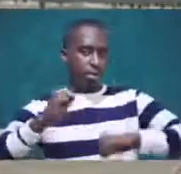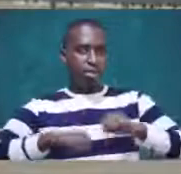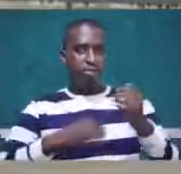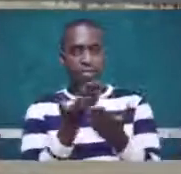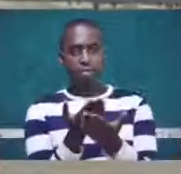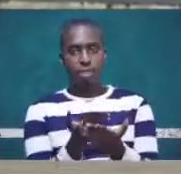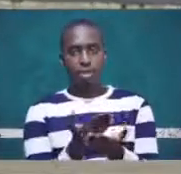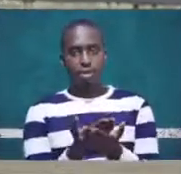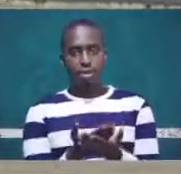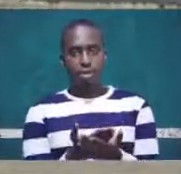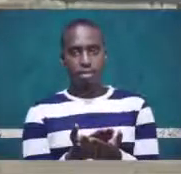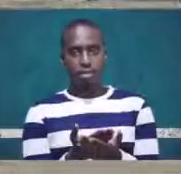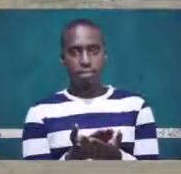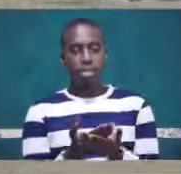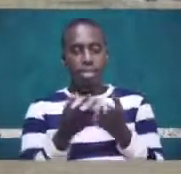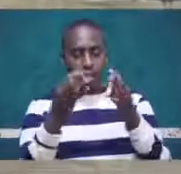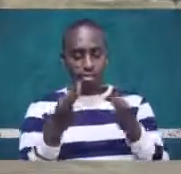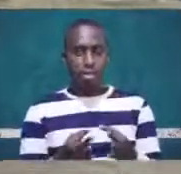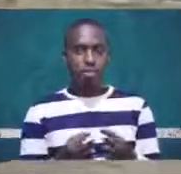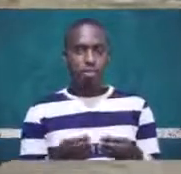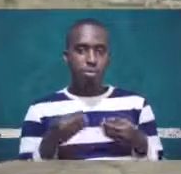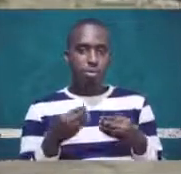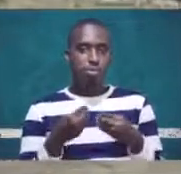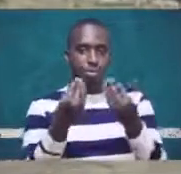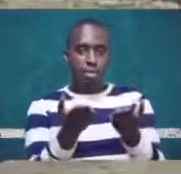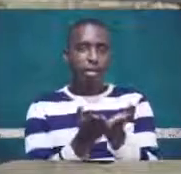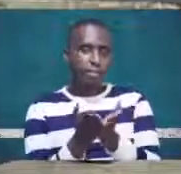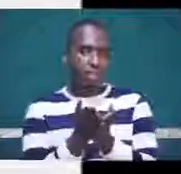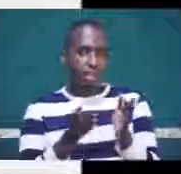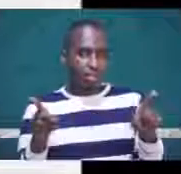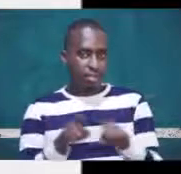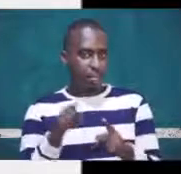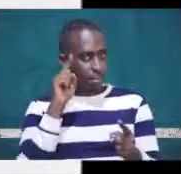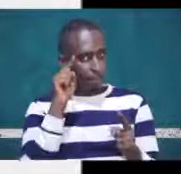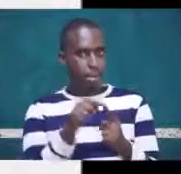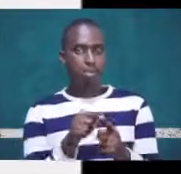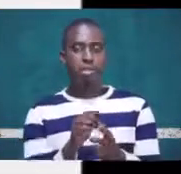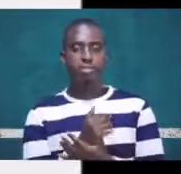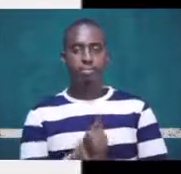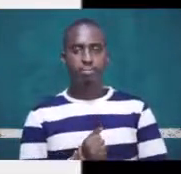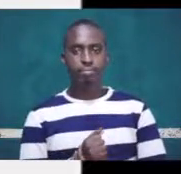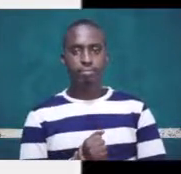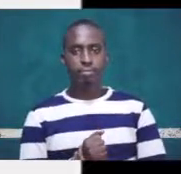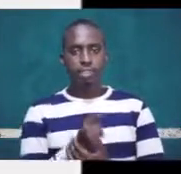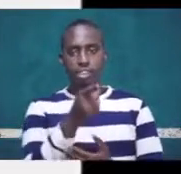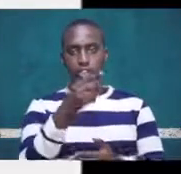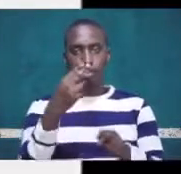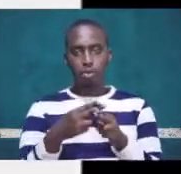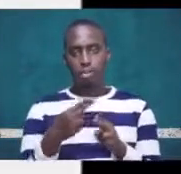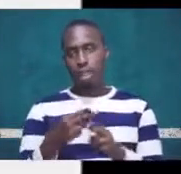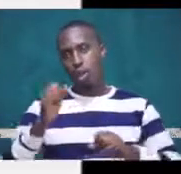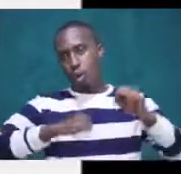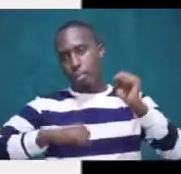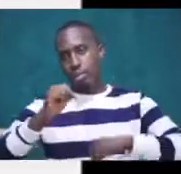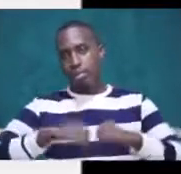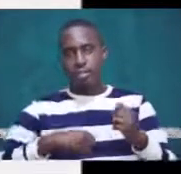for goods that serve the same purpose. Demand for substitutes. That is what we call